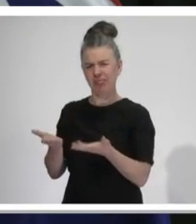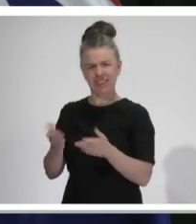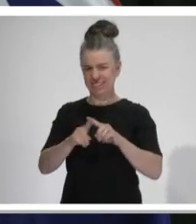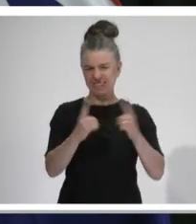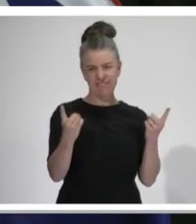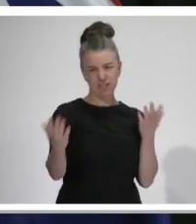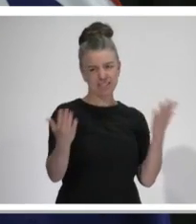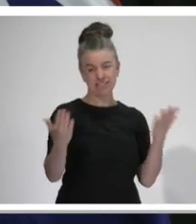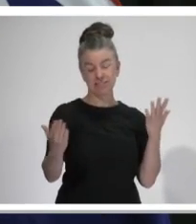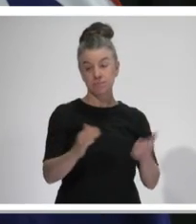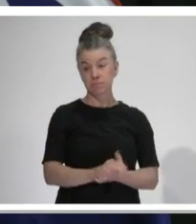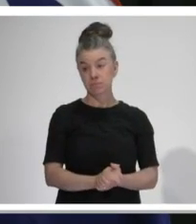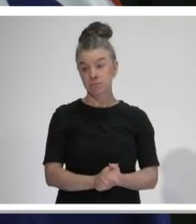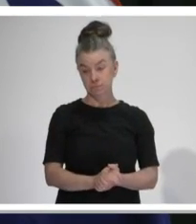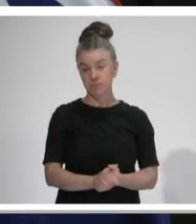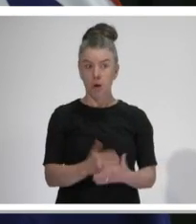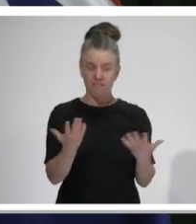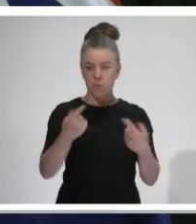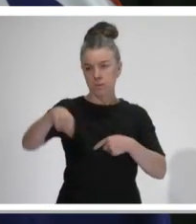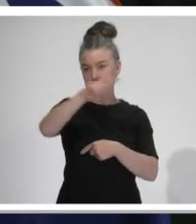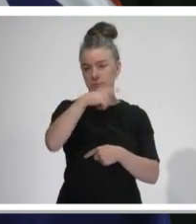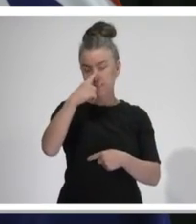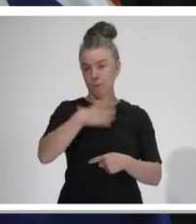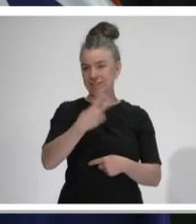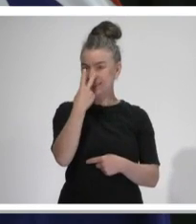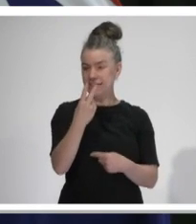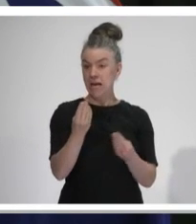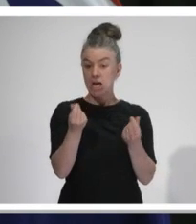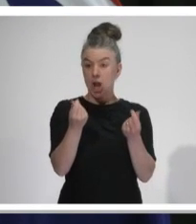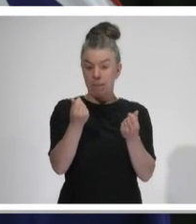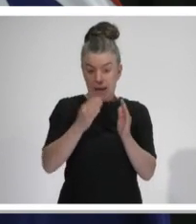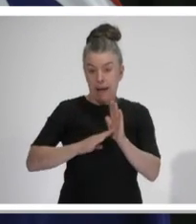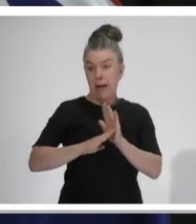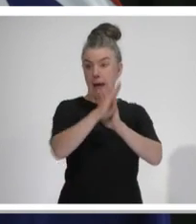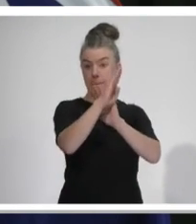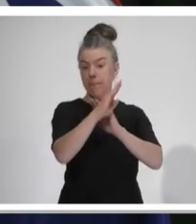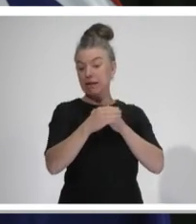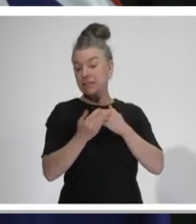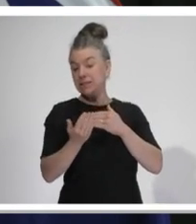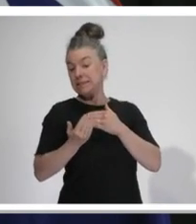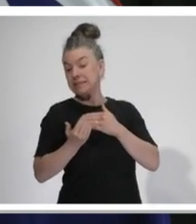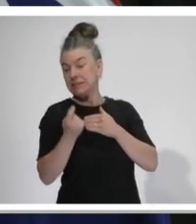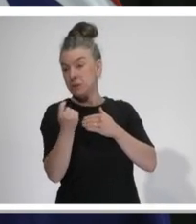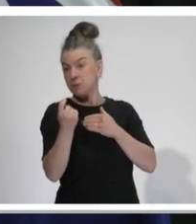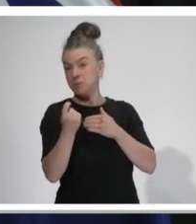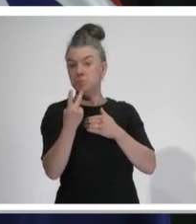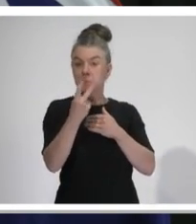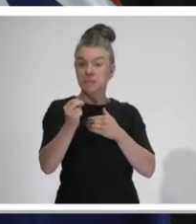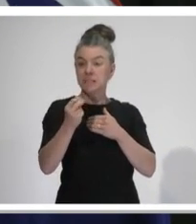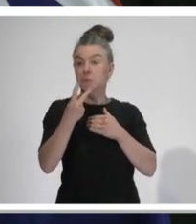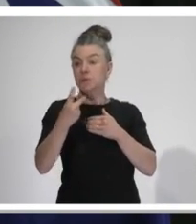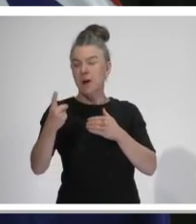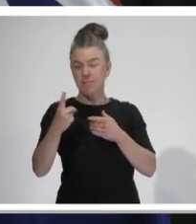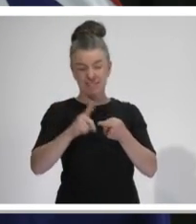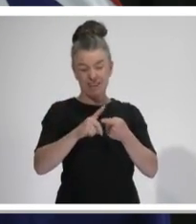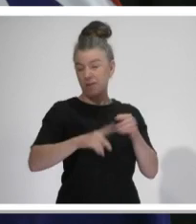examples. Clearly what we'd all like to see is the economy rebound as soon as possible into 2021, but we'll need a lot more